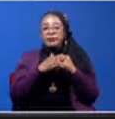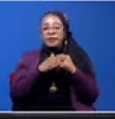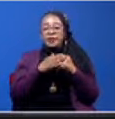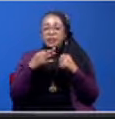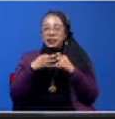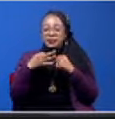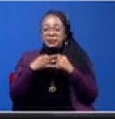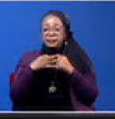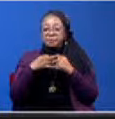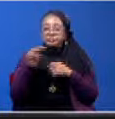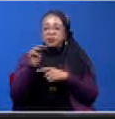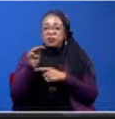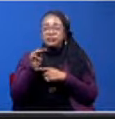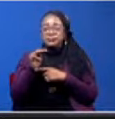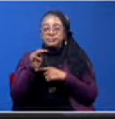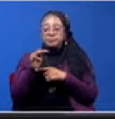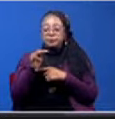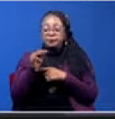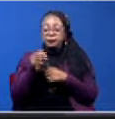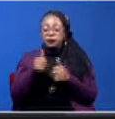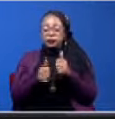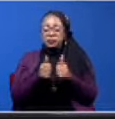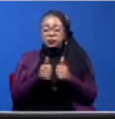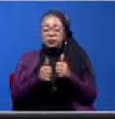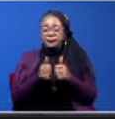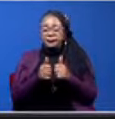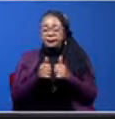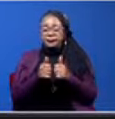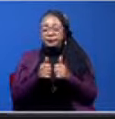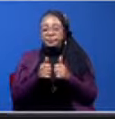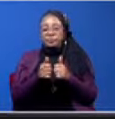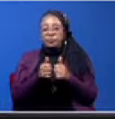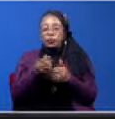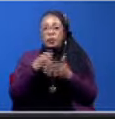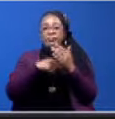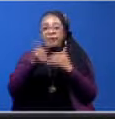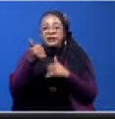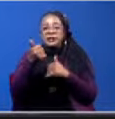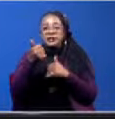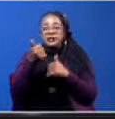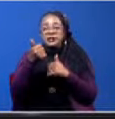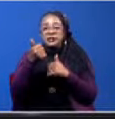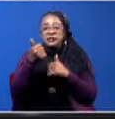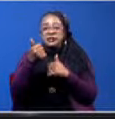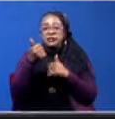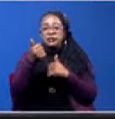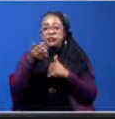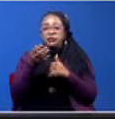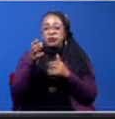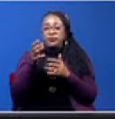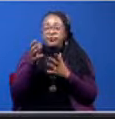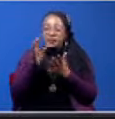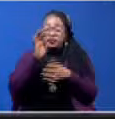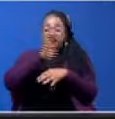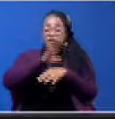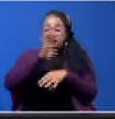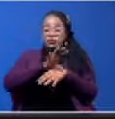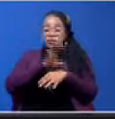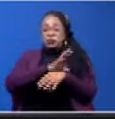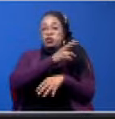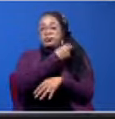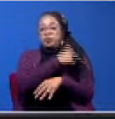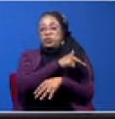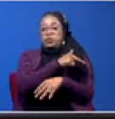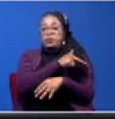958 million that were paid out to fit-based claims from the facilities